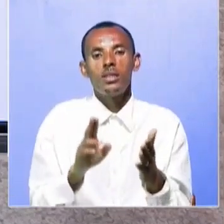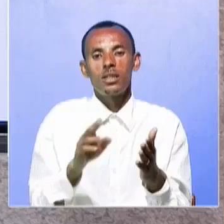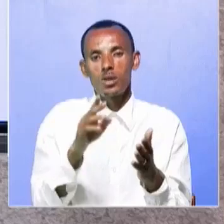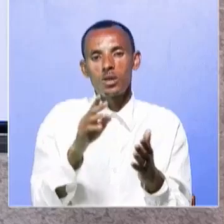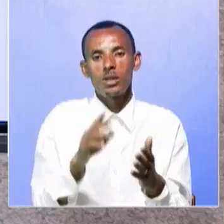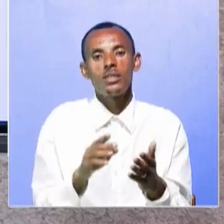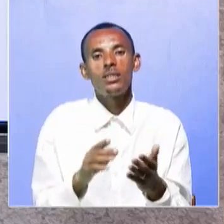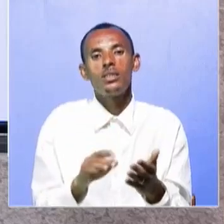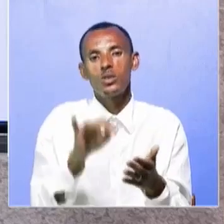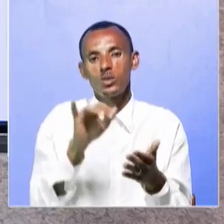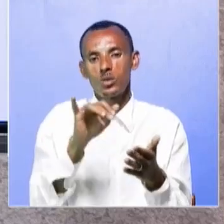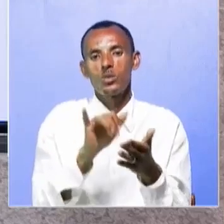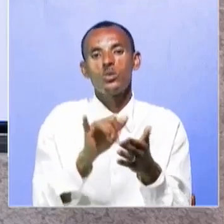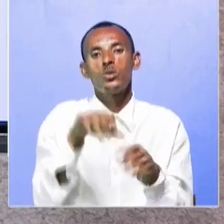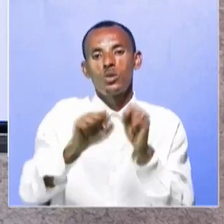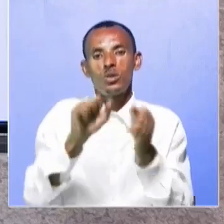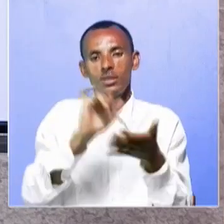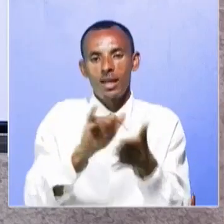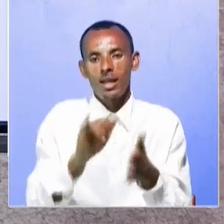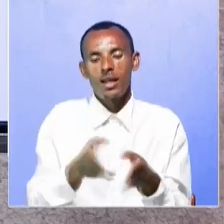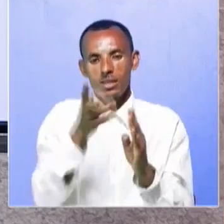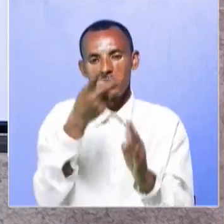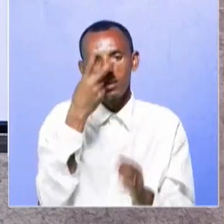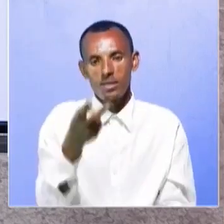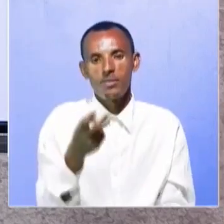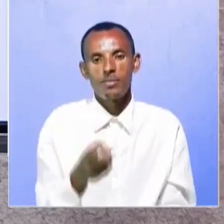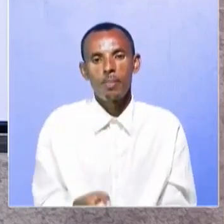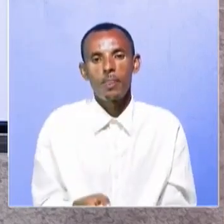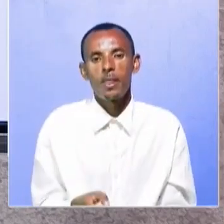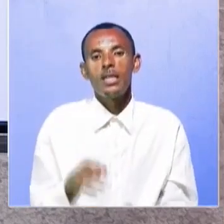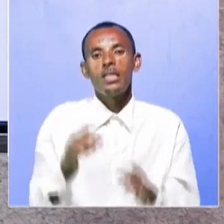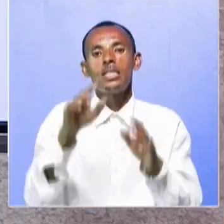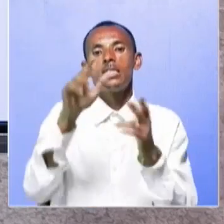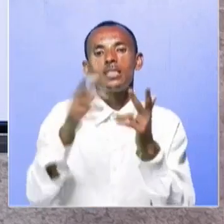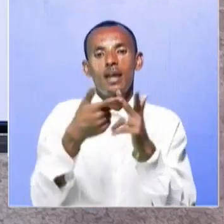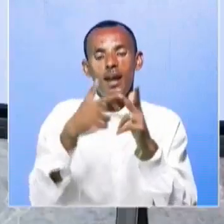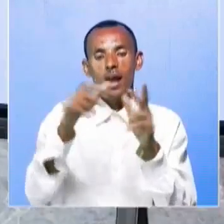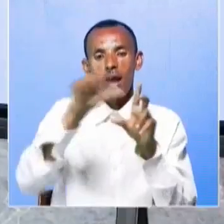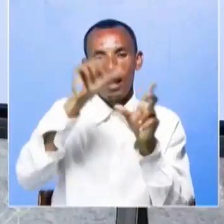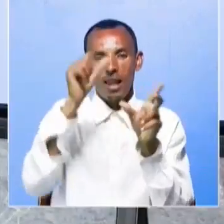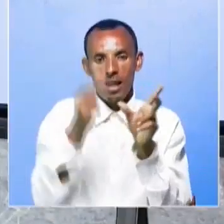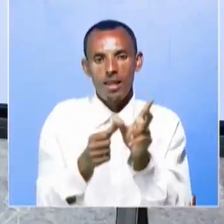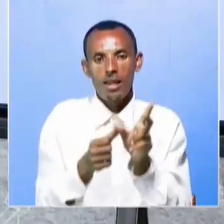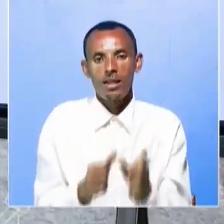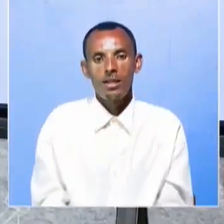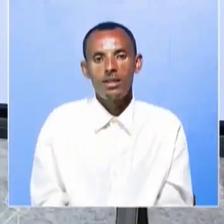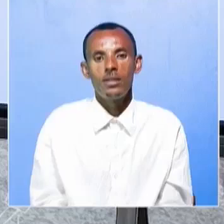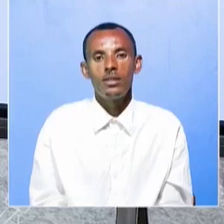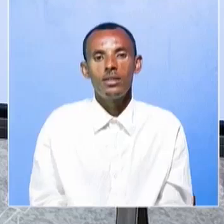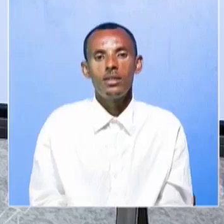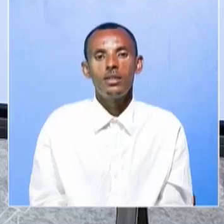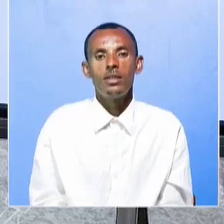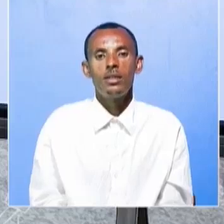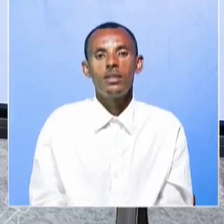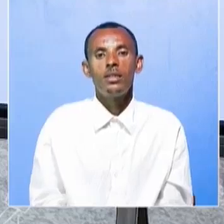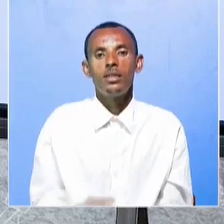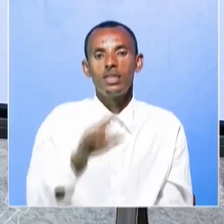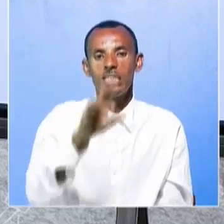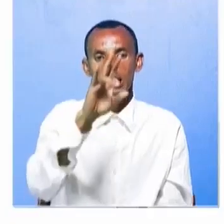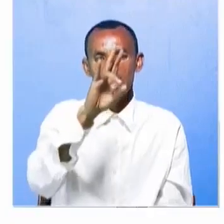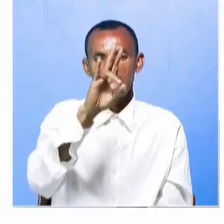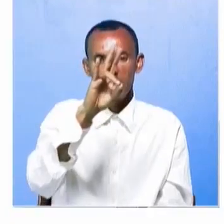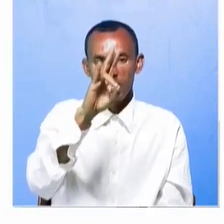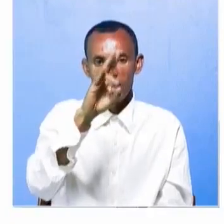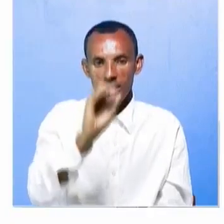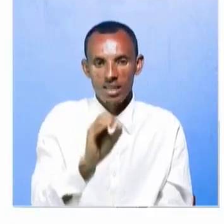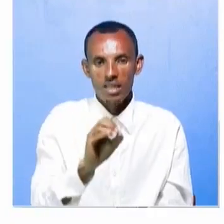so that let us know their third angle. Now, this is 70, this is